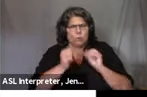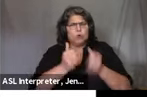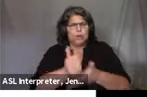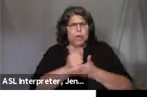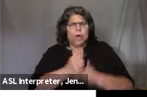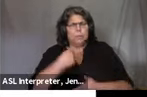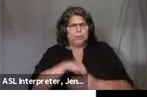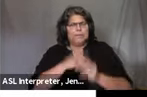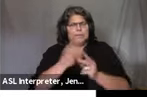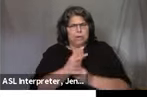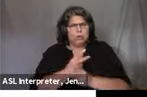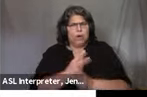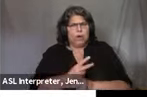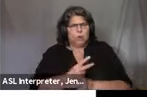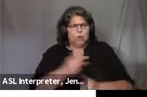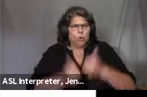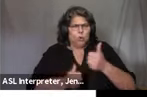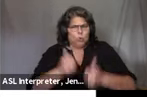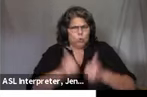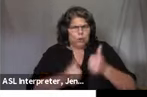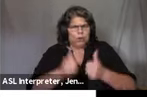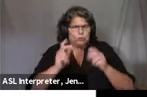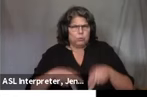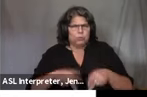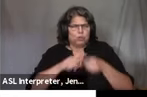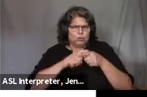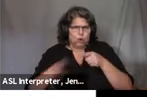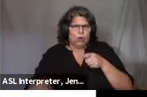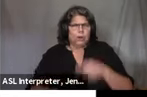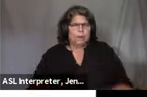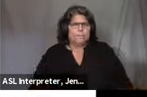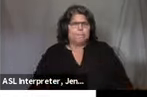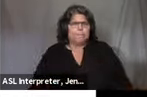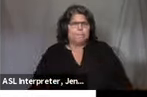out which call-in attendee you are.